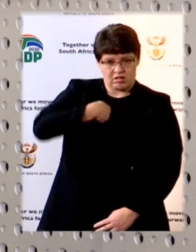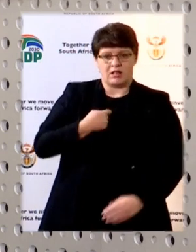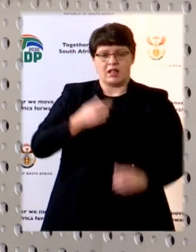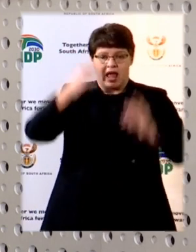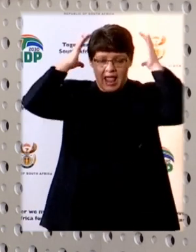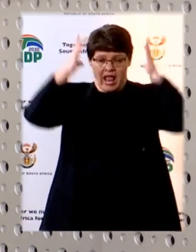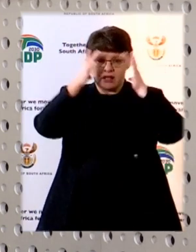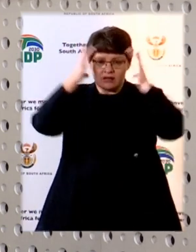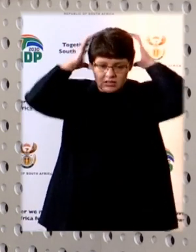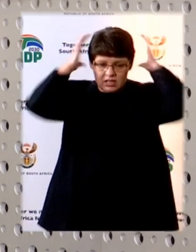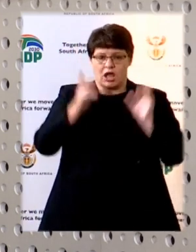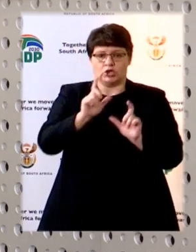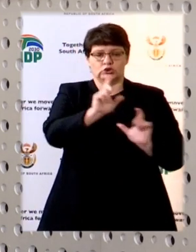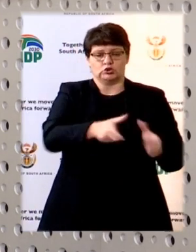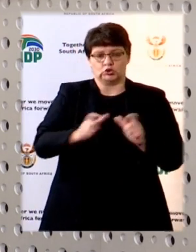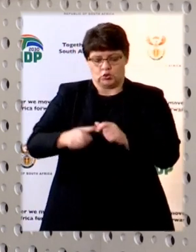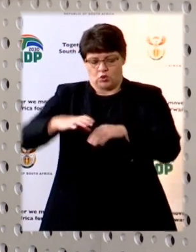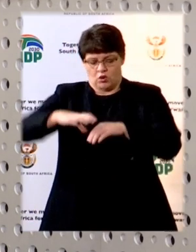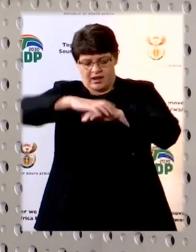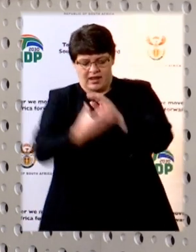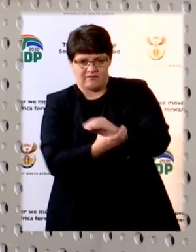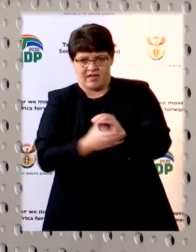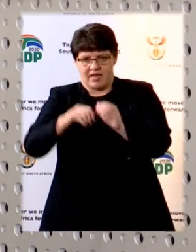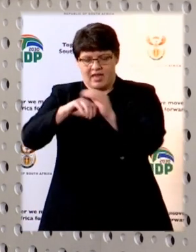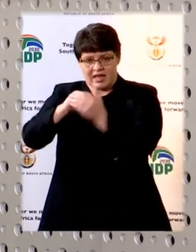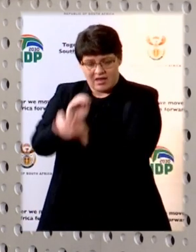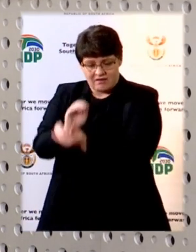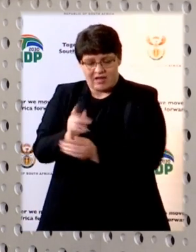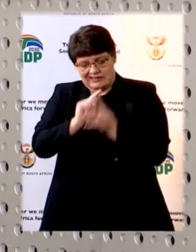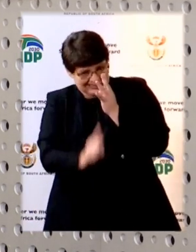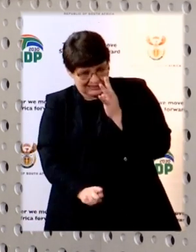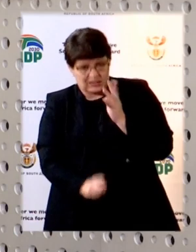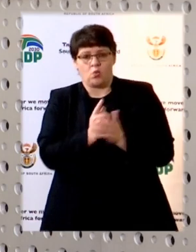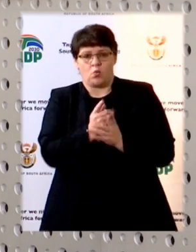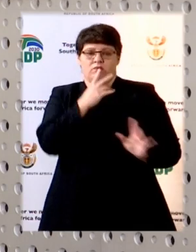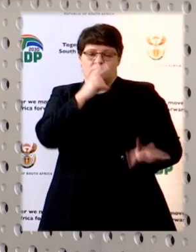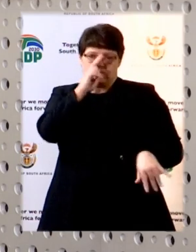shoe covers, and respiratory protection where appropriate.